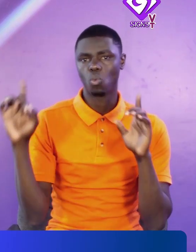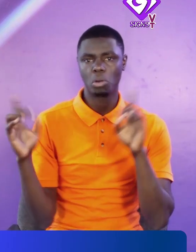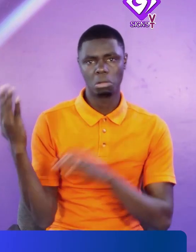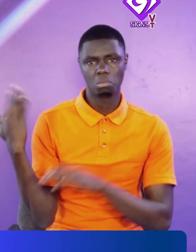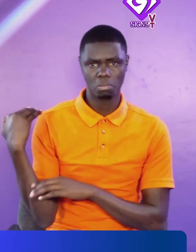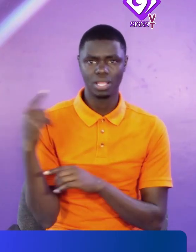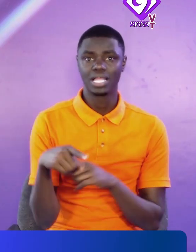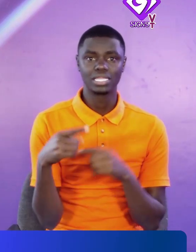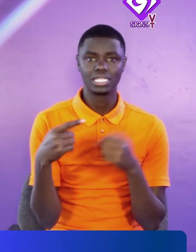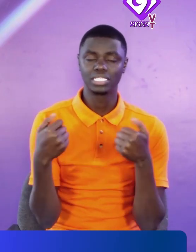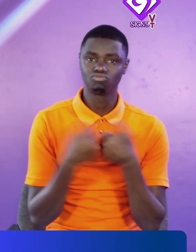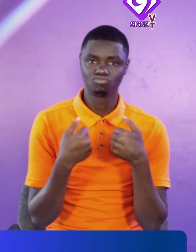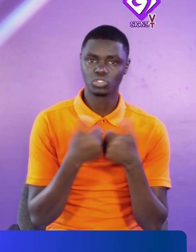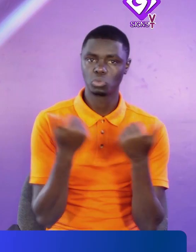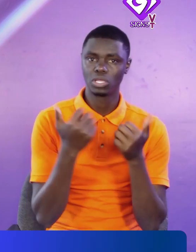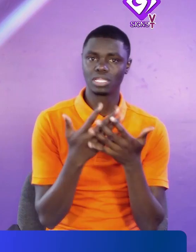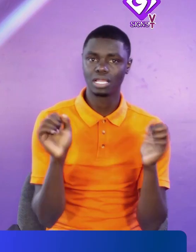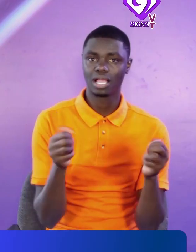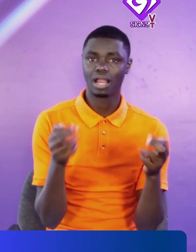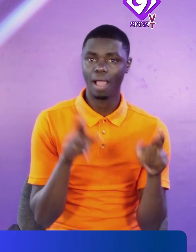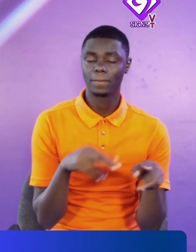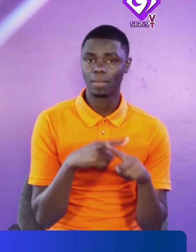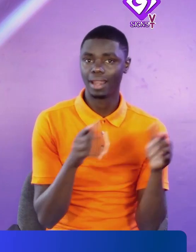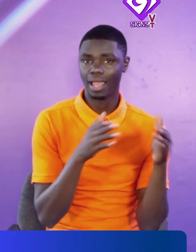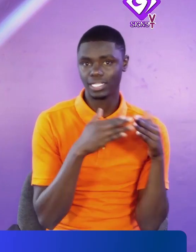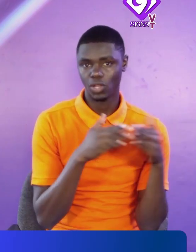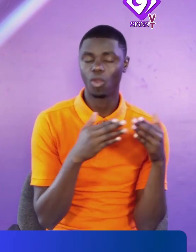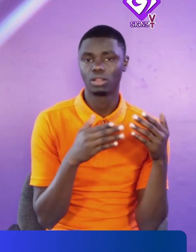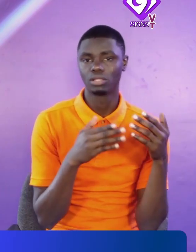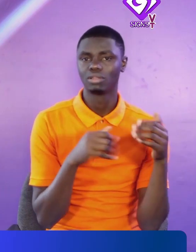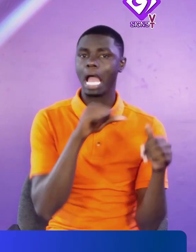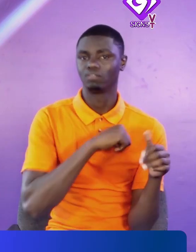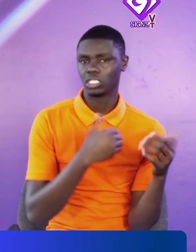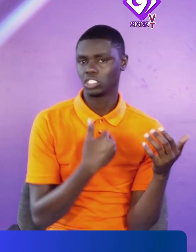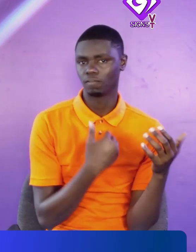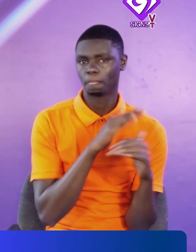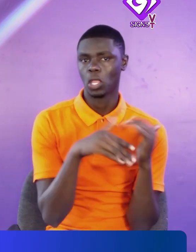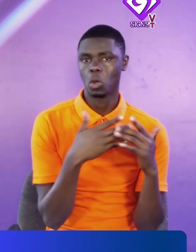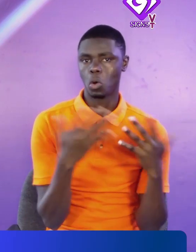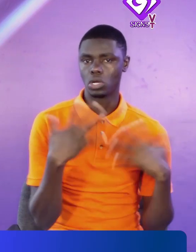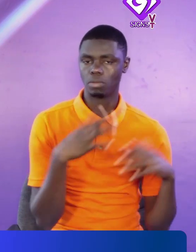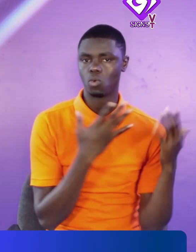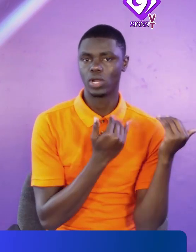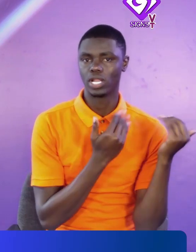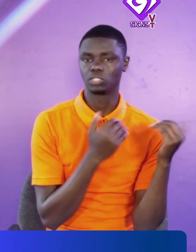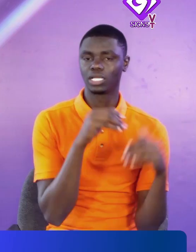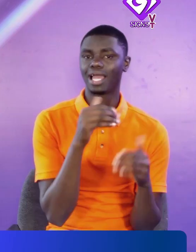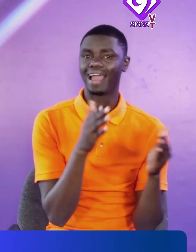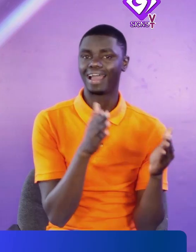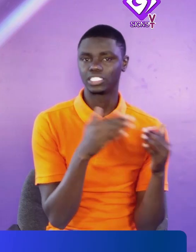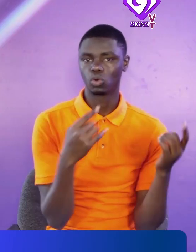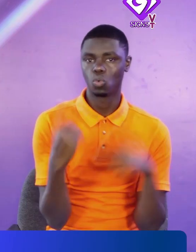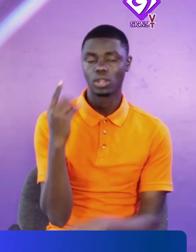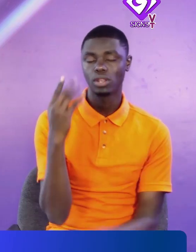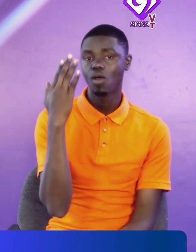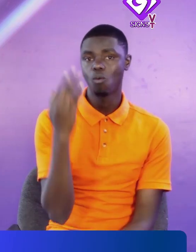ikiwa ni derby, anything can happen, but Arsenal wako na upper hand. Unaona? Everyone expects Arsenal washinde. Juu wana